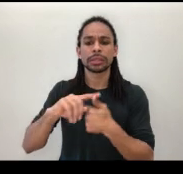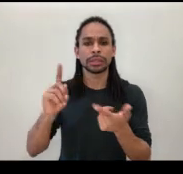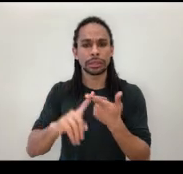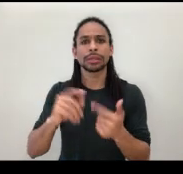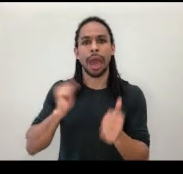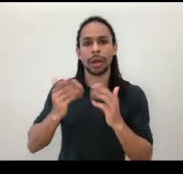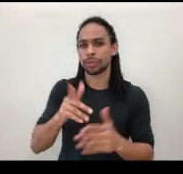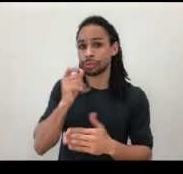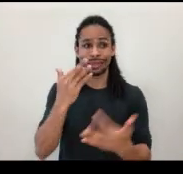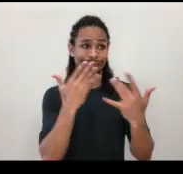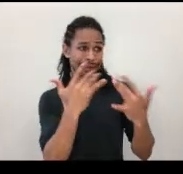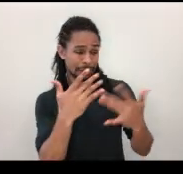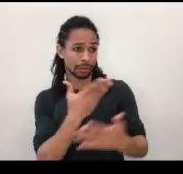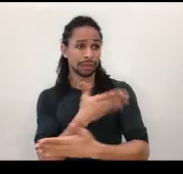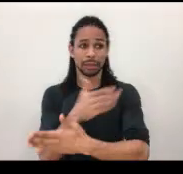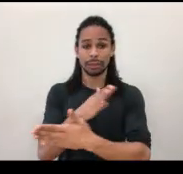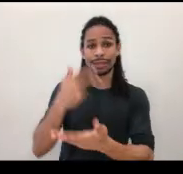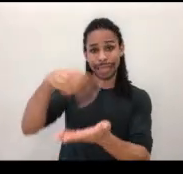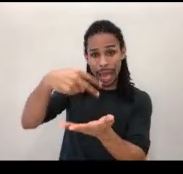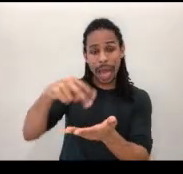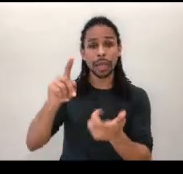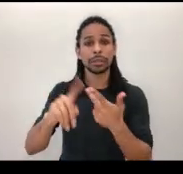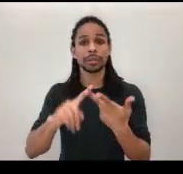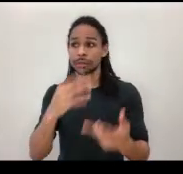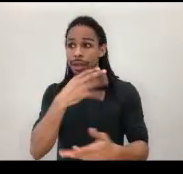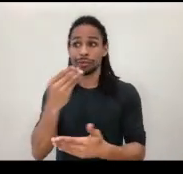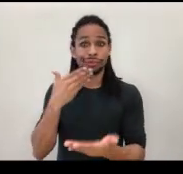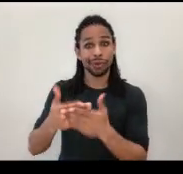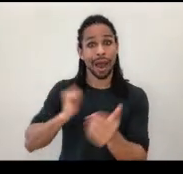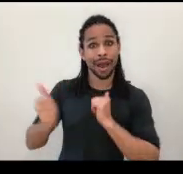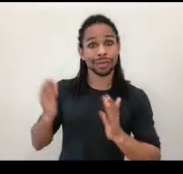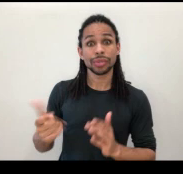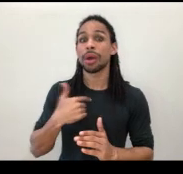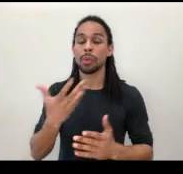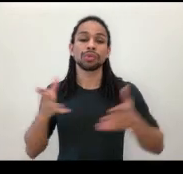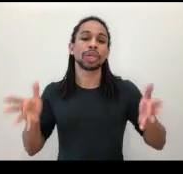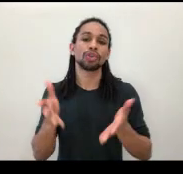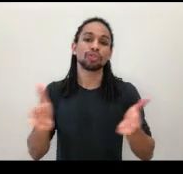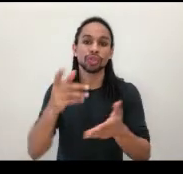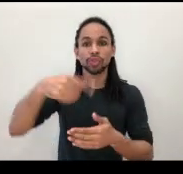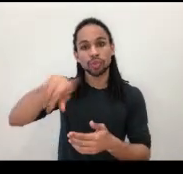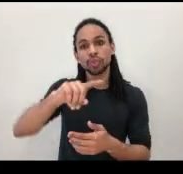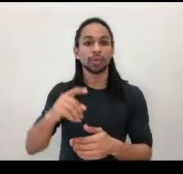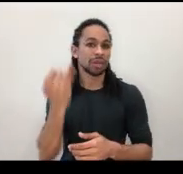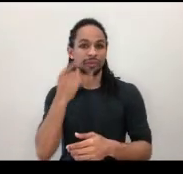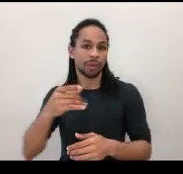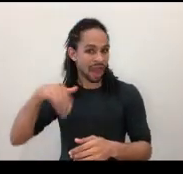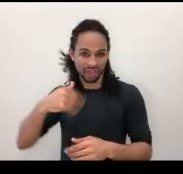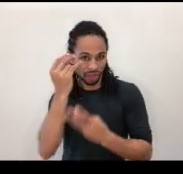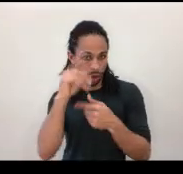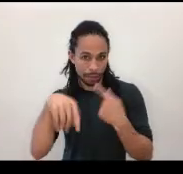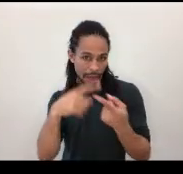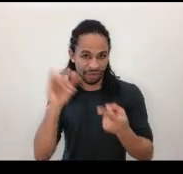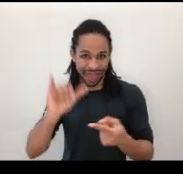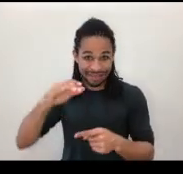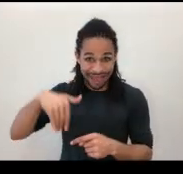actors who sing, who dance, who are good actors. And so I really want to encourage you to if you haven't thought